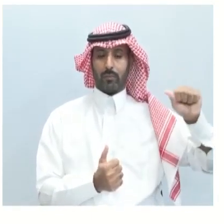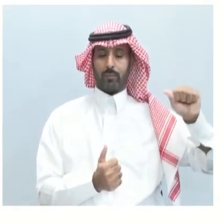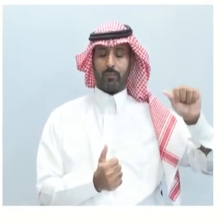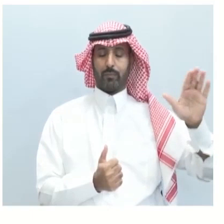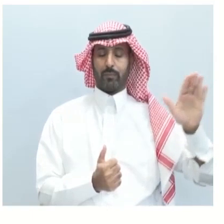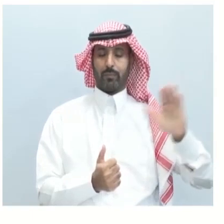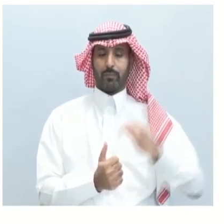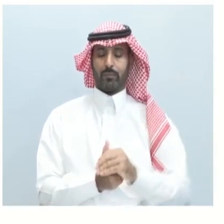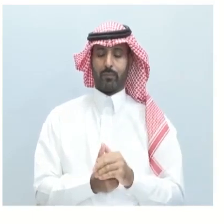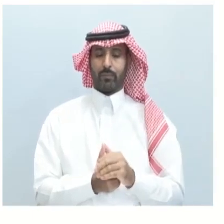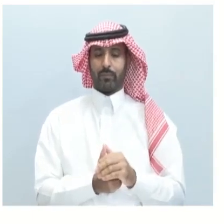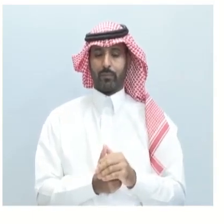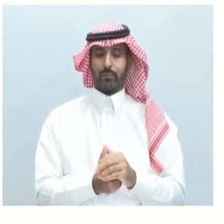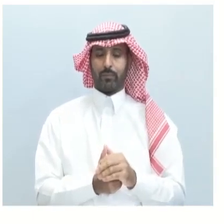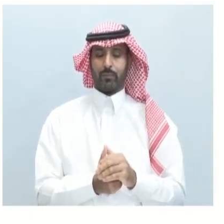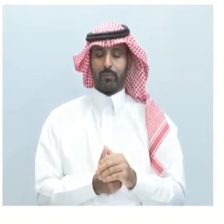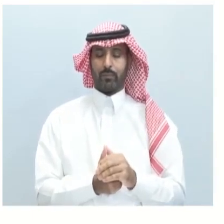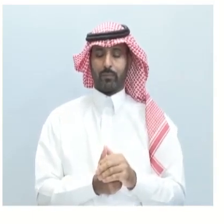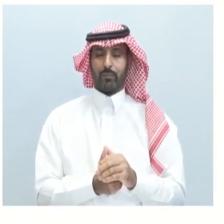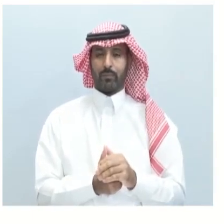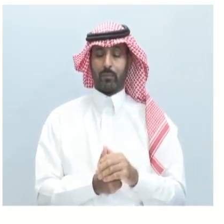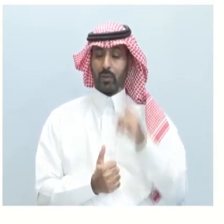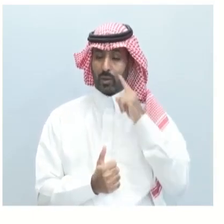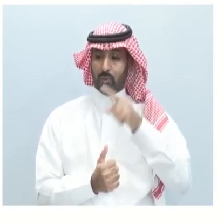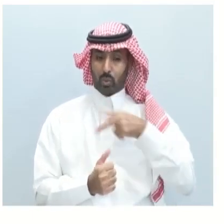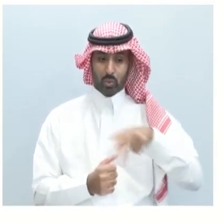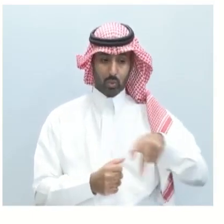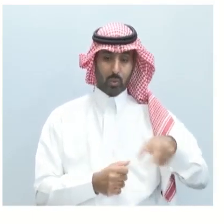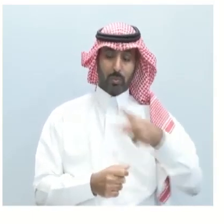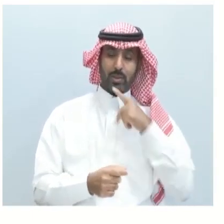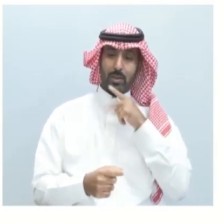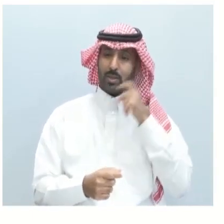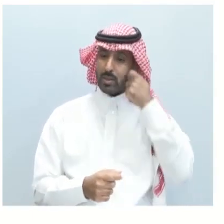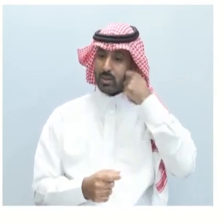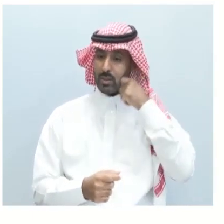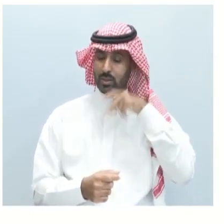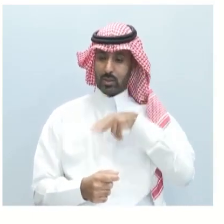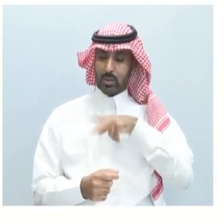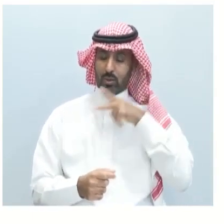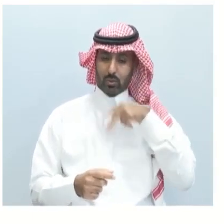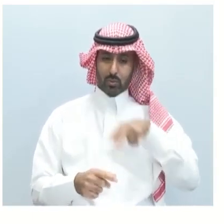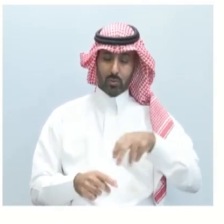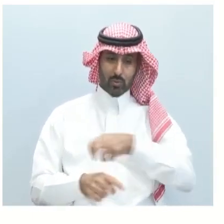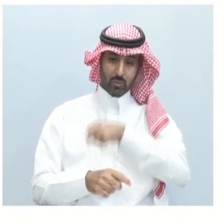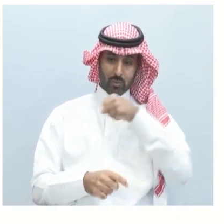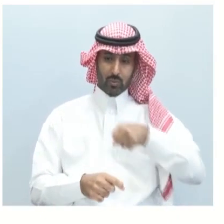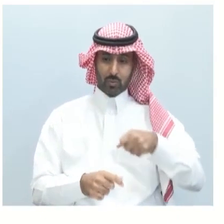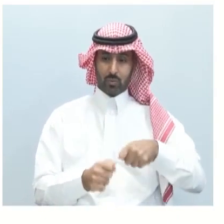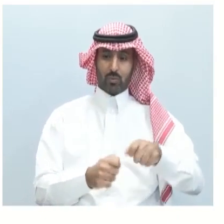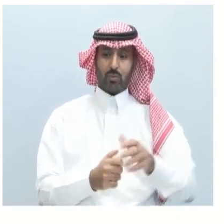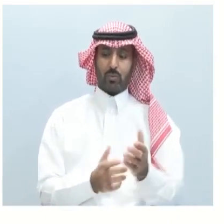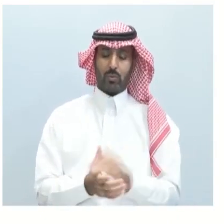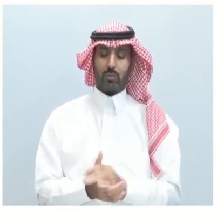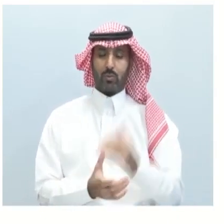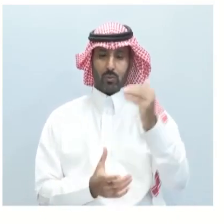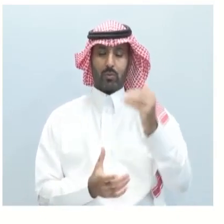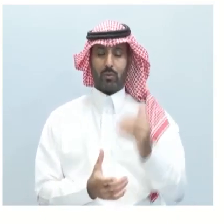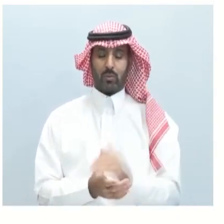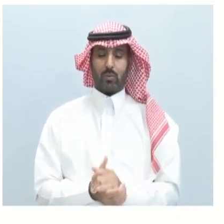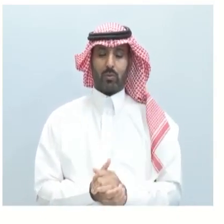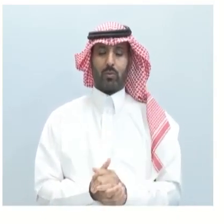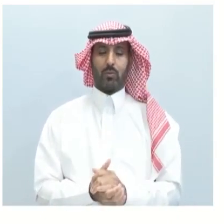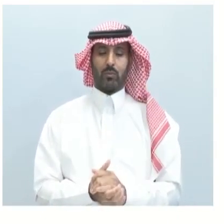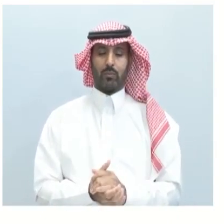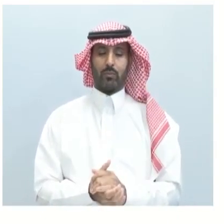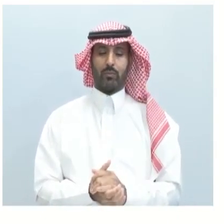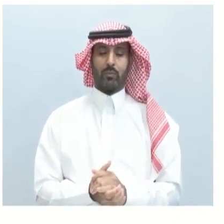five, she doesn't want to go shopping, but her sister wants her to go shopping, leaving us with the last two sentences or the